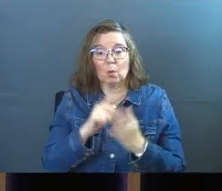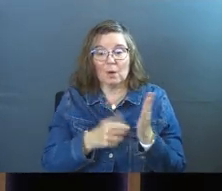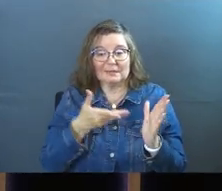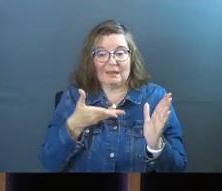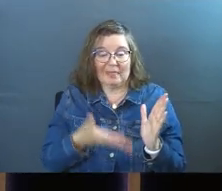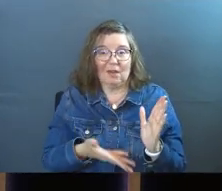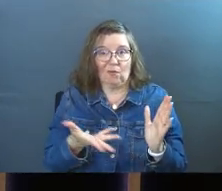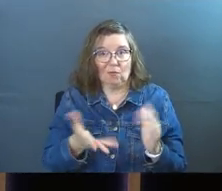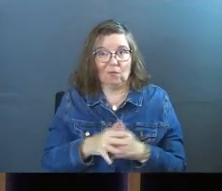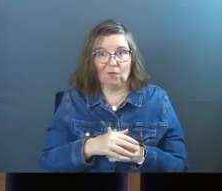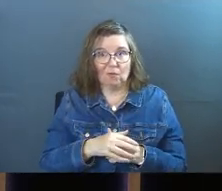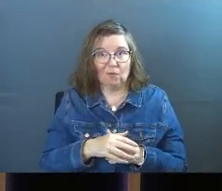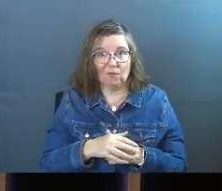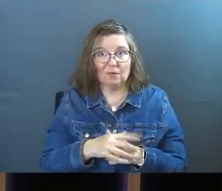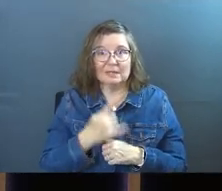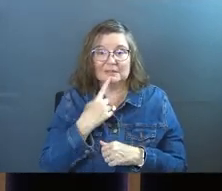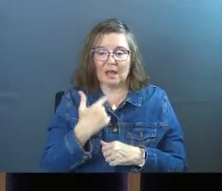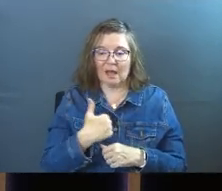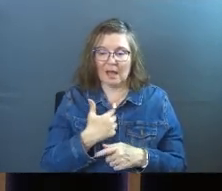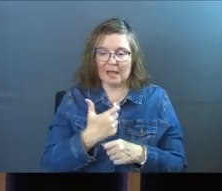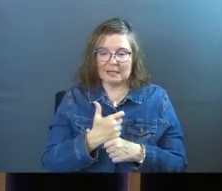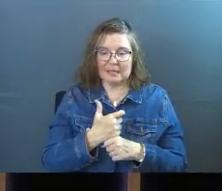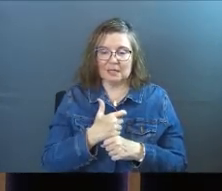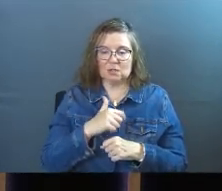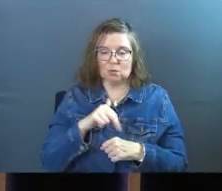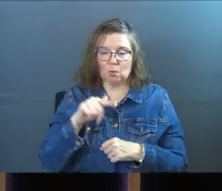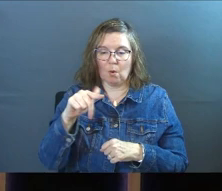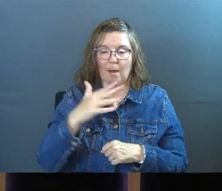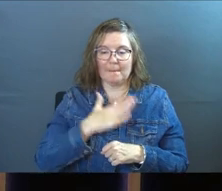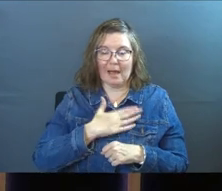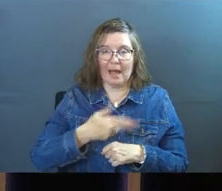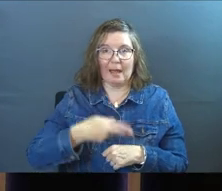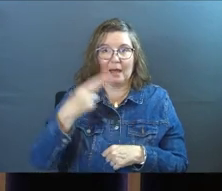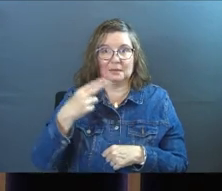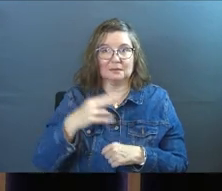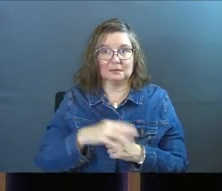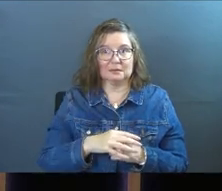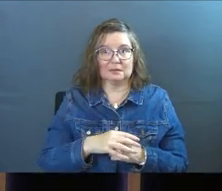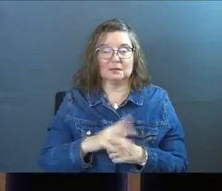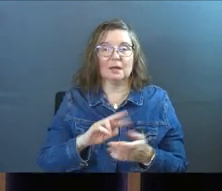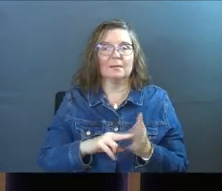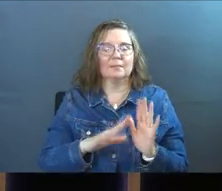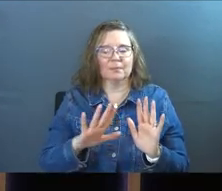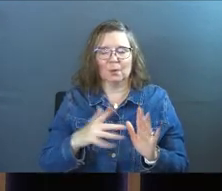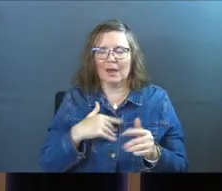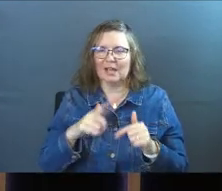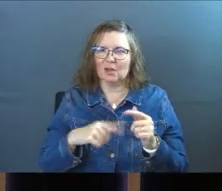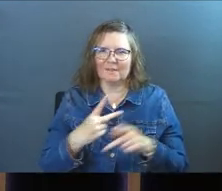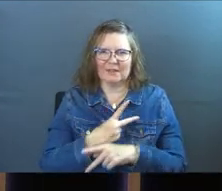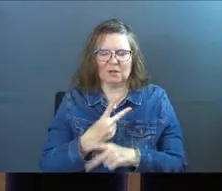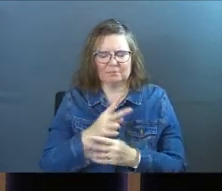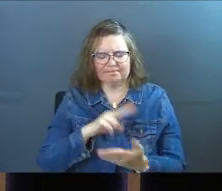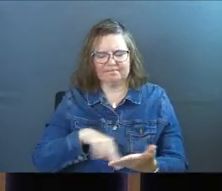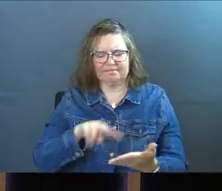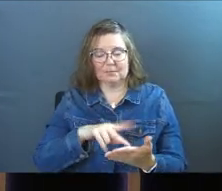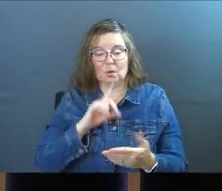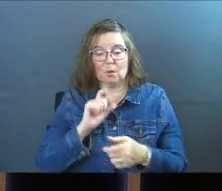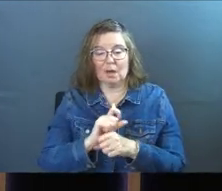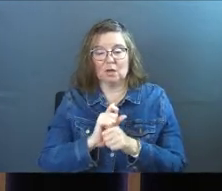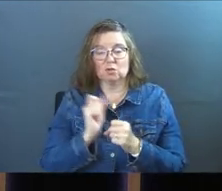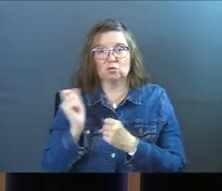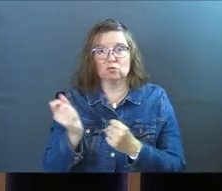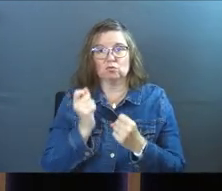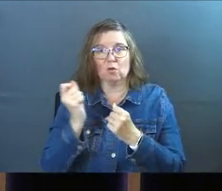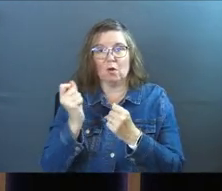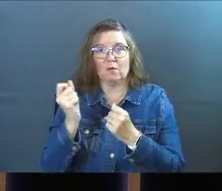what's there. He says, I get to tread upon my heights. Okay, so I couldn't figure this out. So I actually